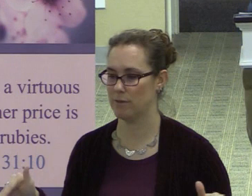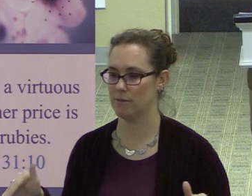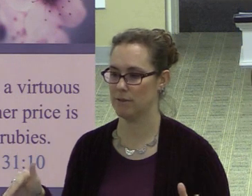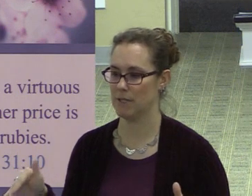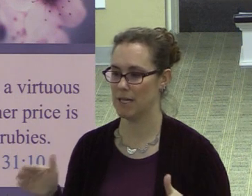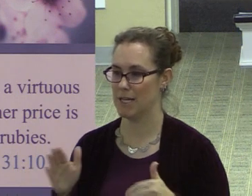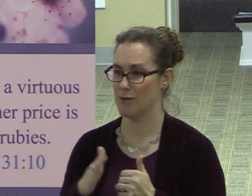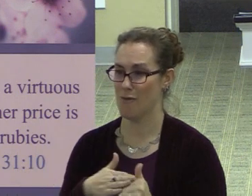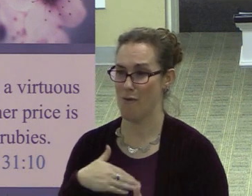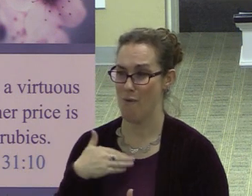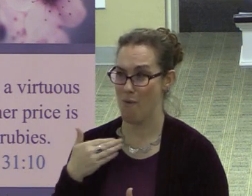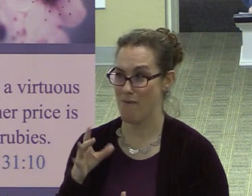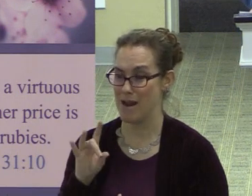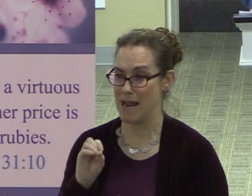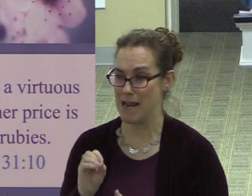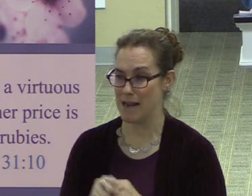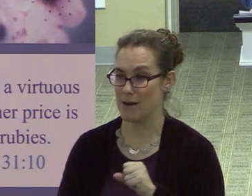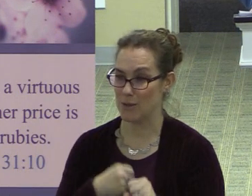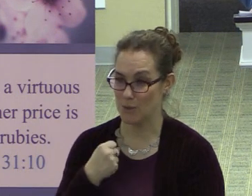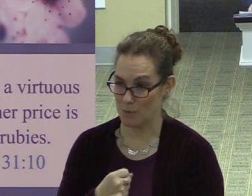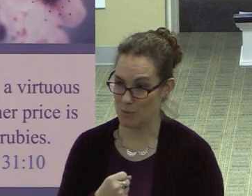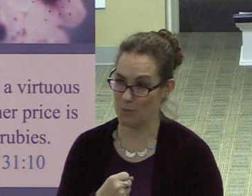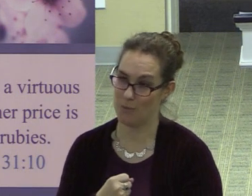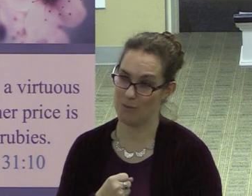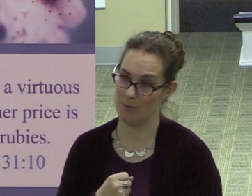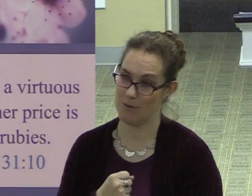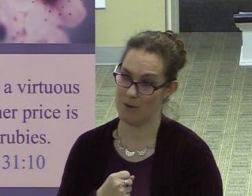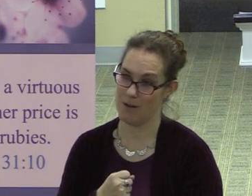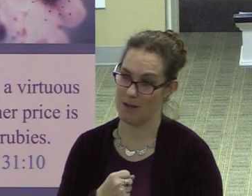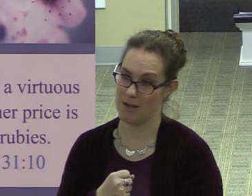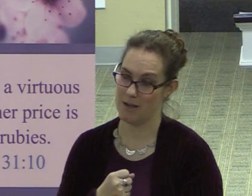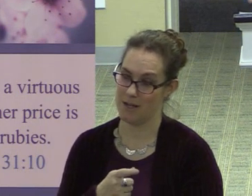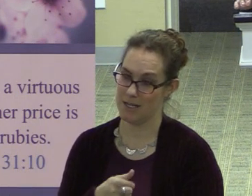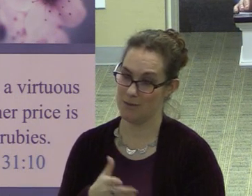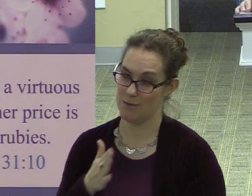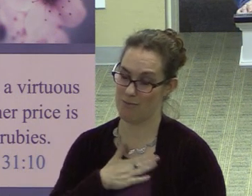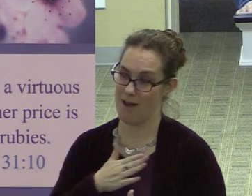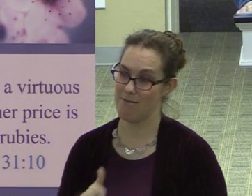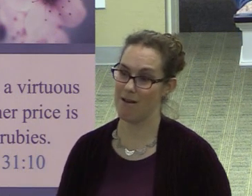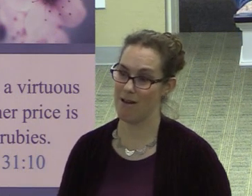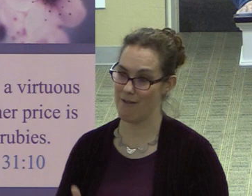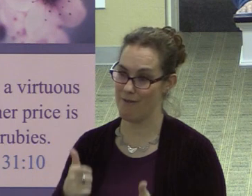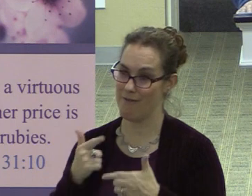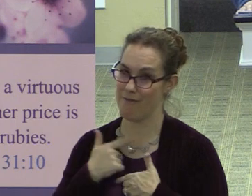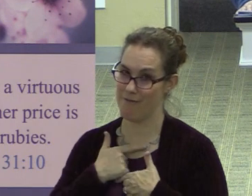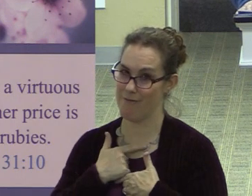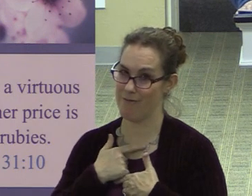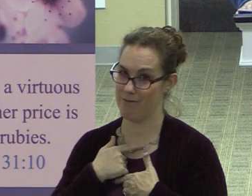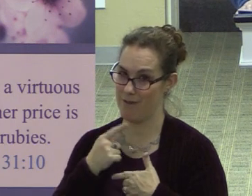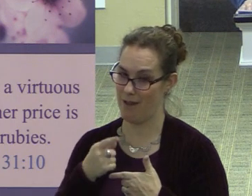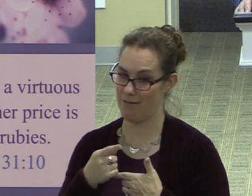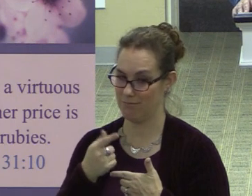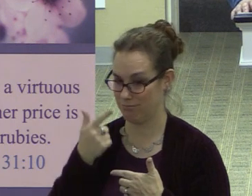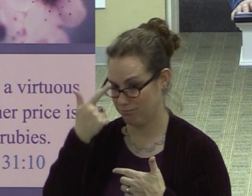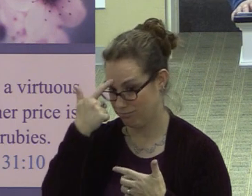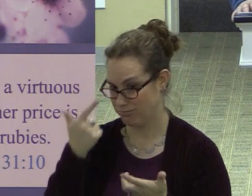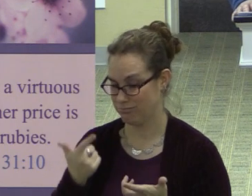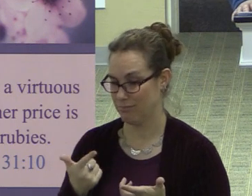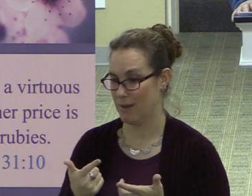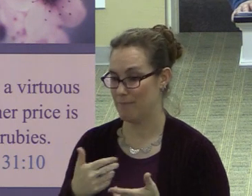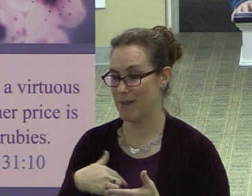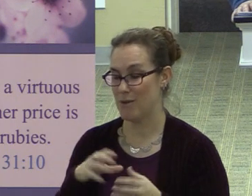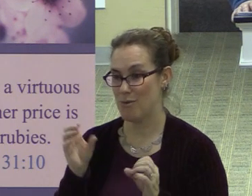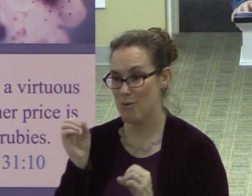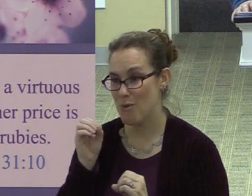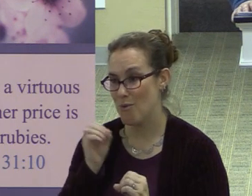he's over 80 years old. This was my life as far as he's concerned. But he has no